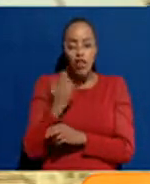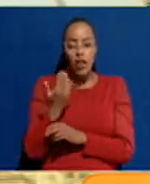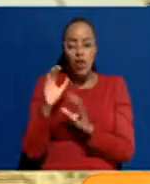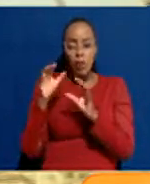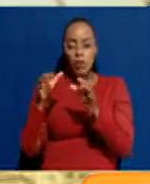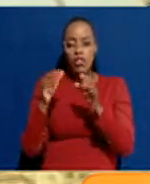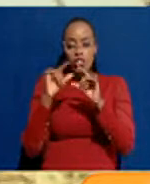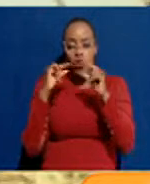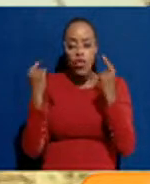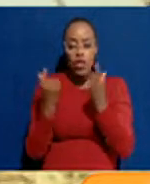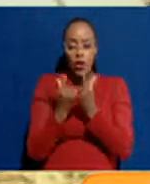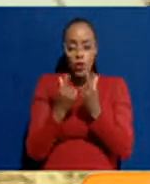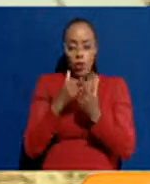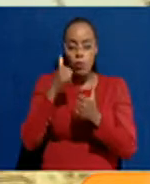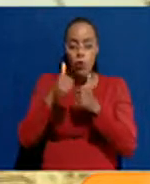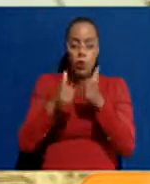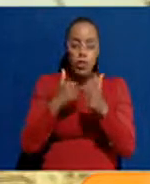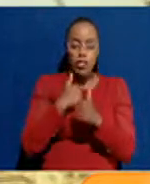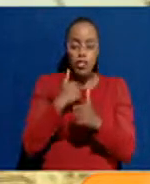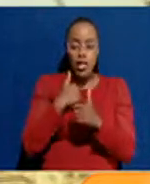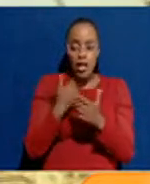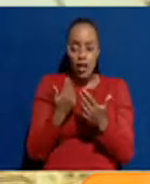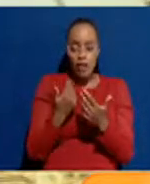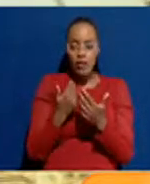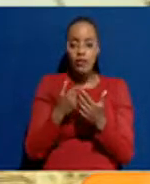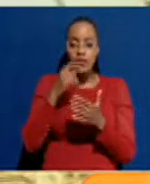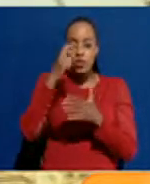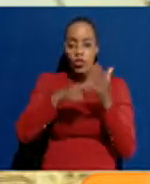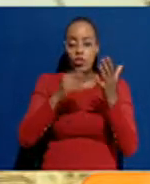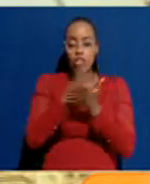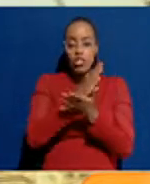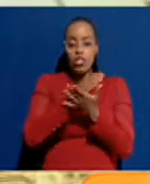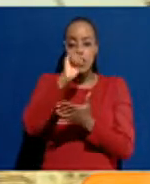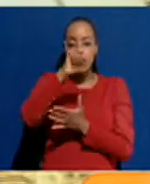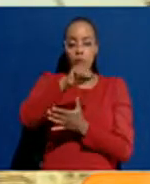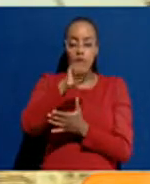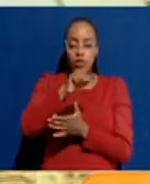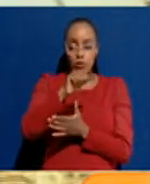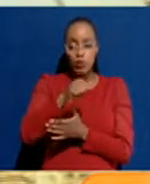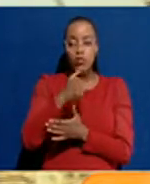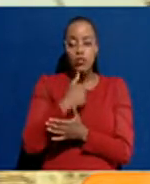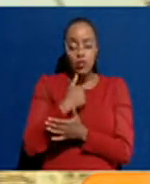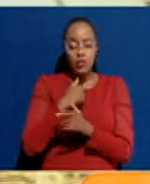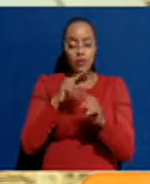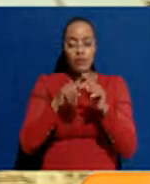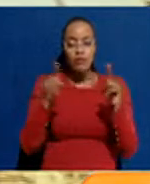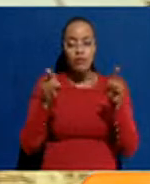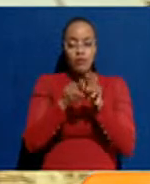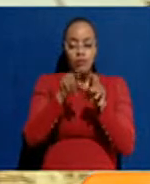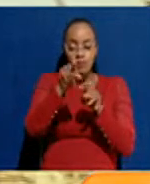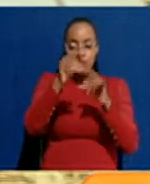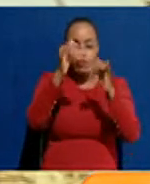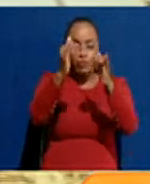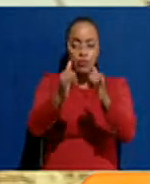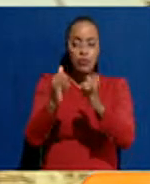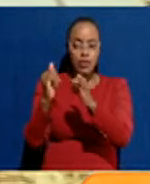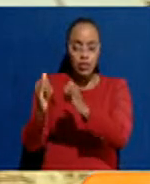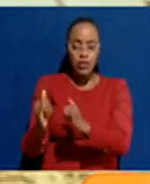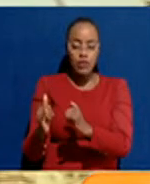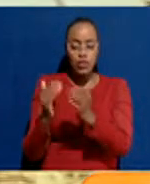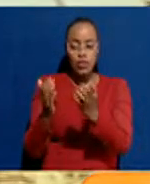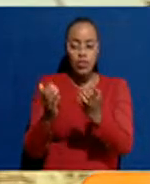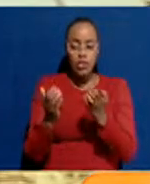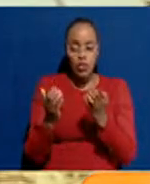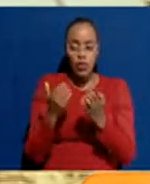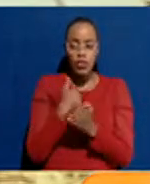a group, in which case that cost can be shared amongst the beneficiaries. But where you as an individual would require